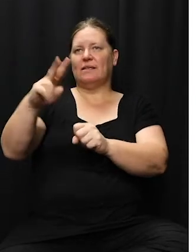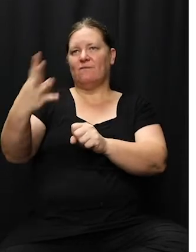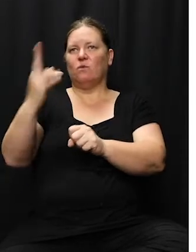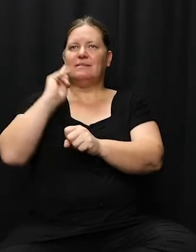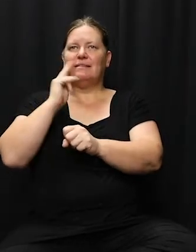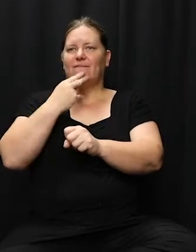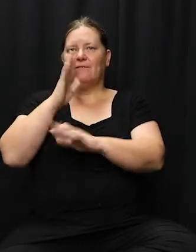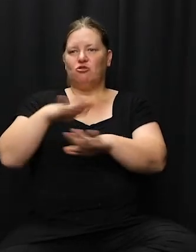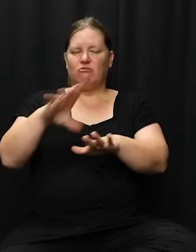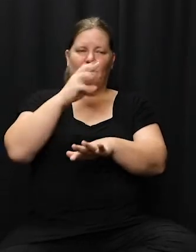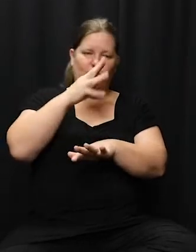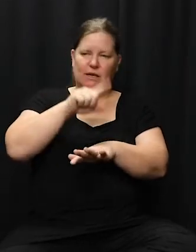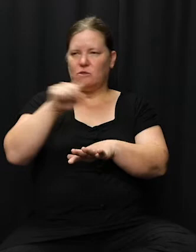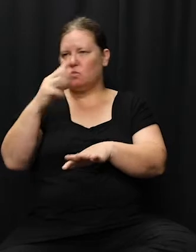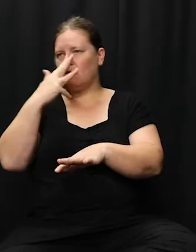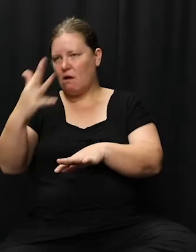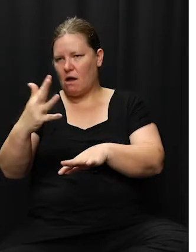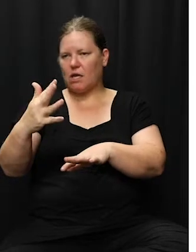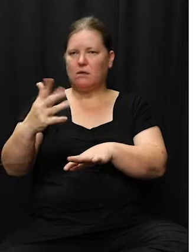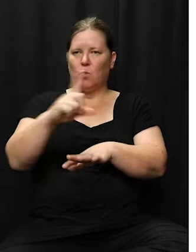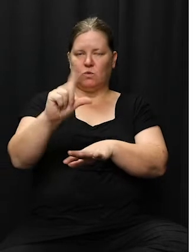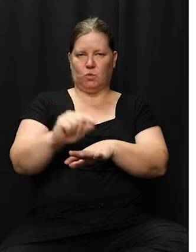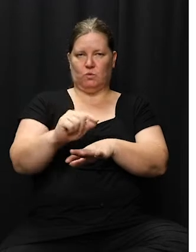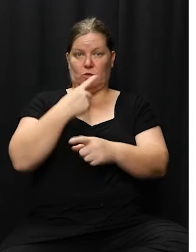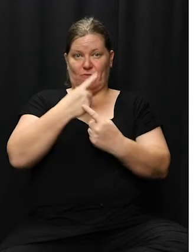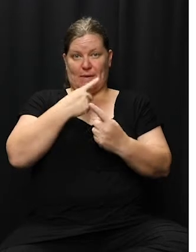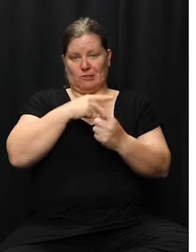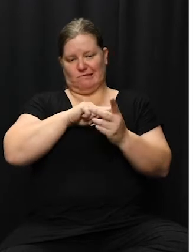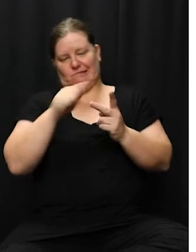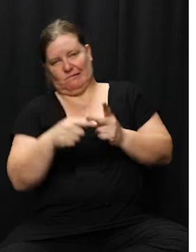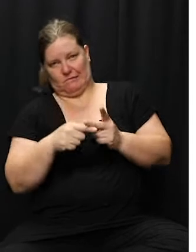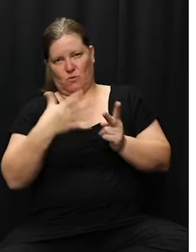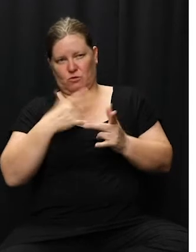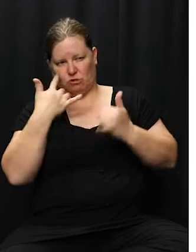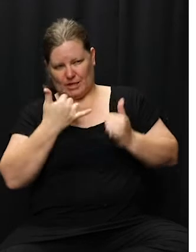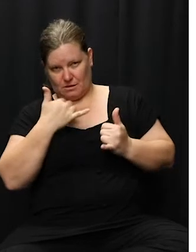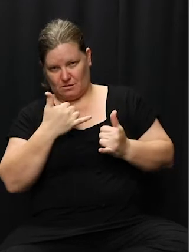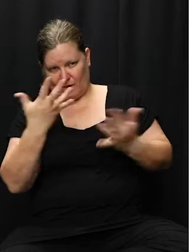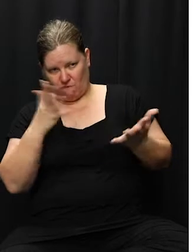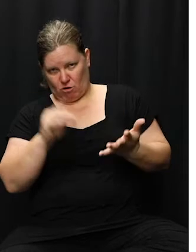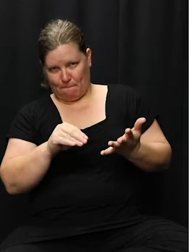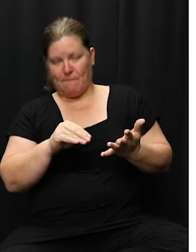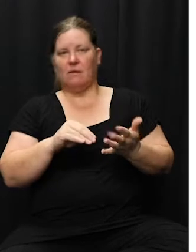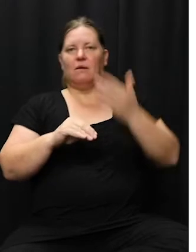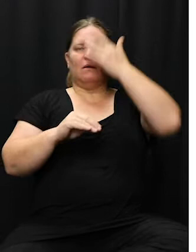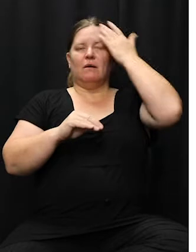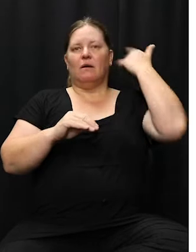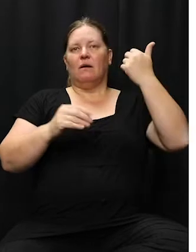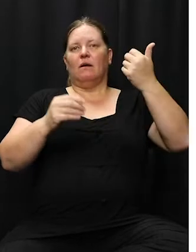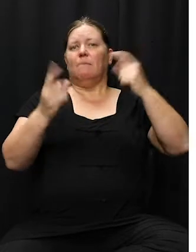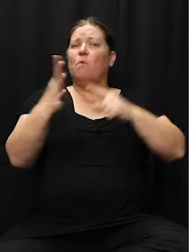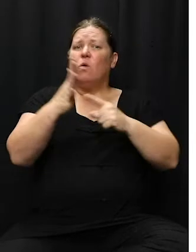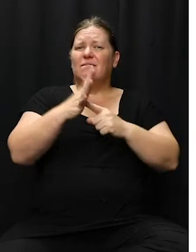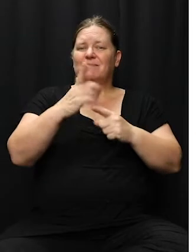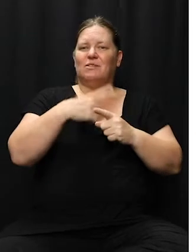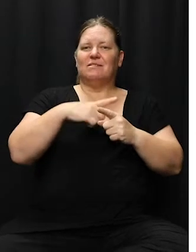looked at 24 kids, age whatever to whatever, and I've given information about what that person did, what they found. So you can go and look at every single paper and check any of it.